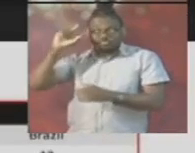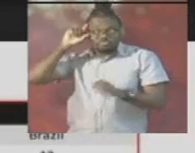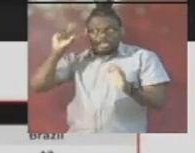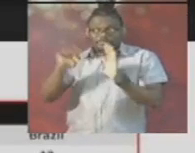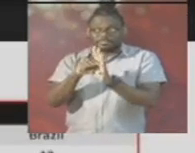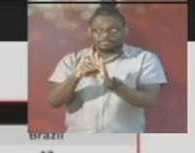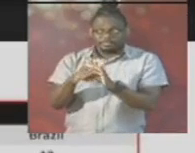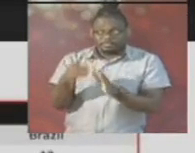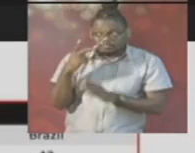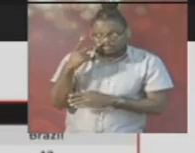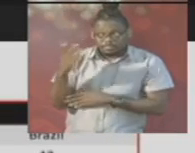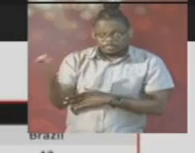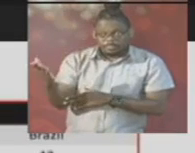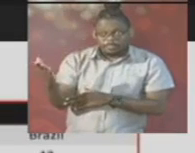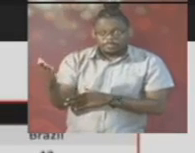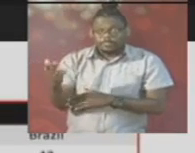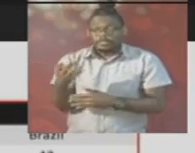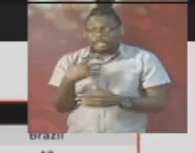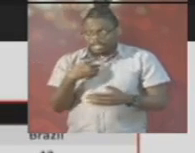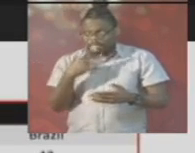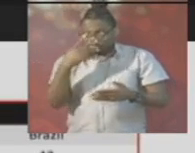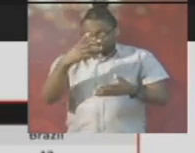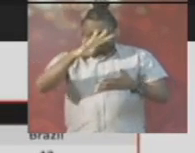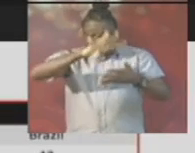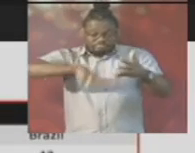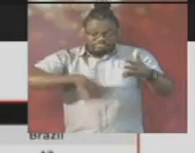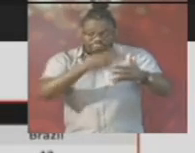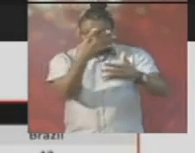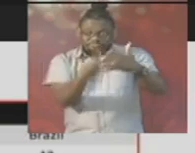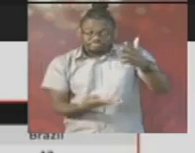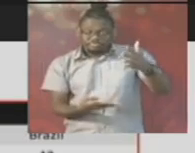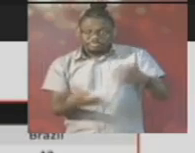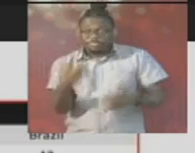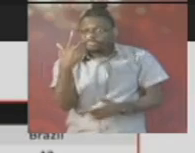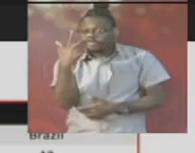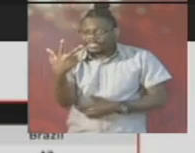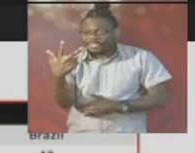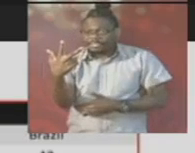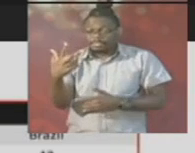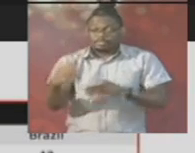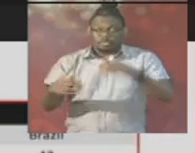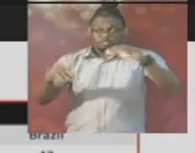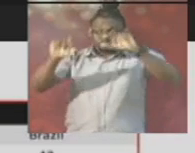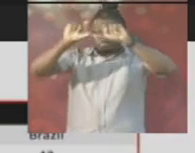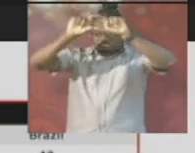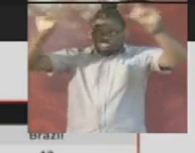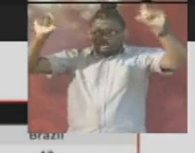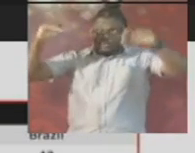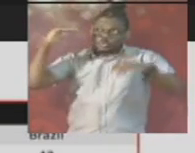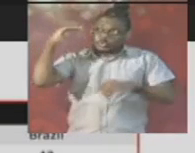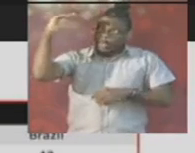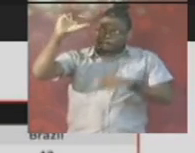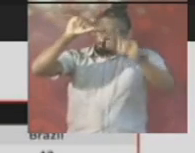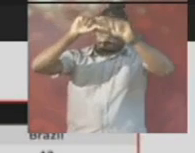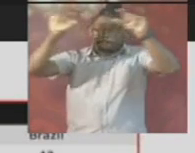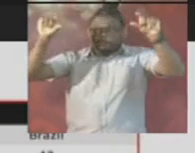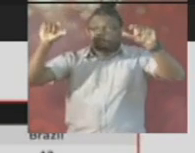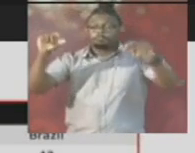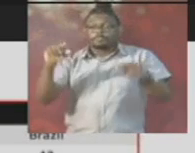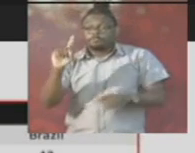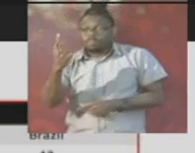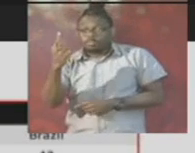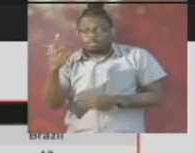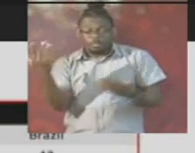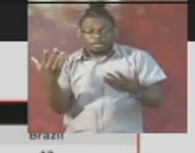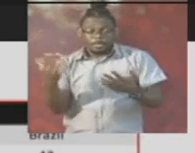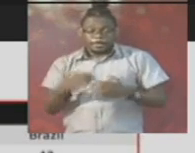So this table here shows the three main variants of concern. B117, or the UK variant, which was first identified in the UK, is